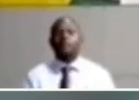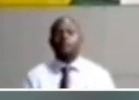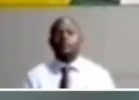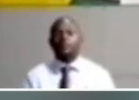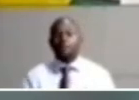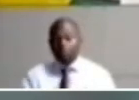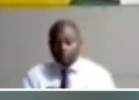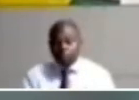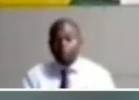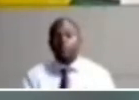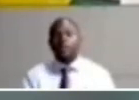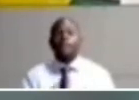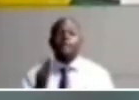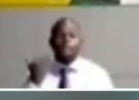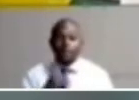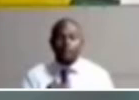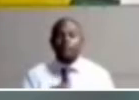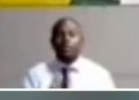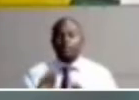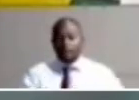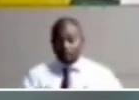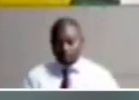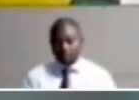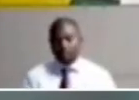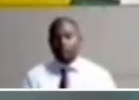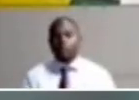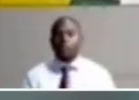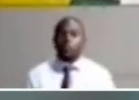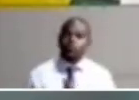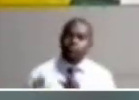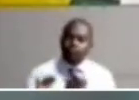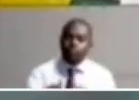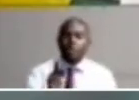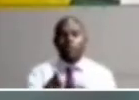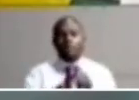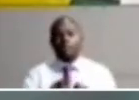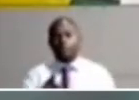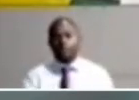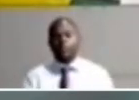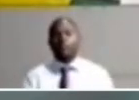Yeah. Attempted murder, that's how you are gathering people